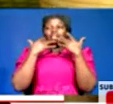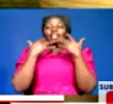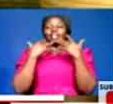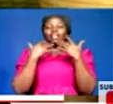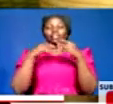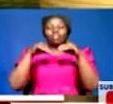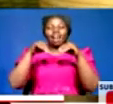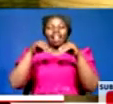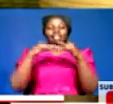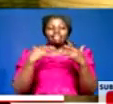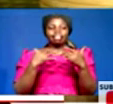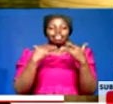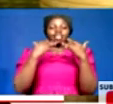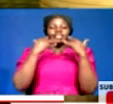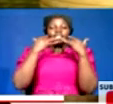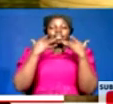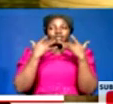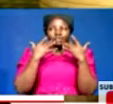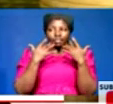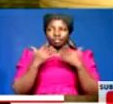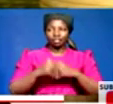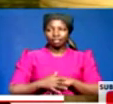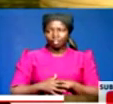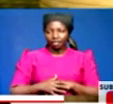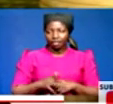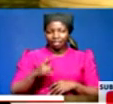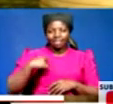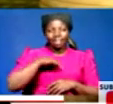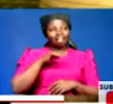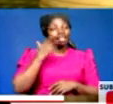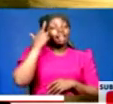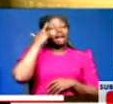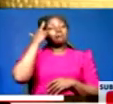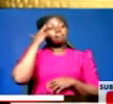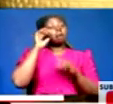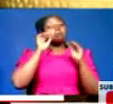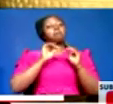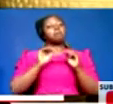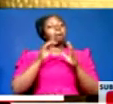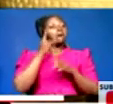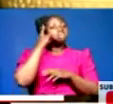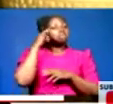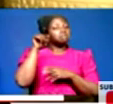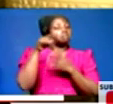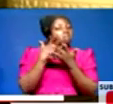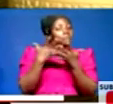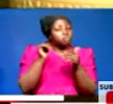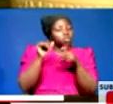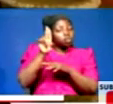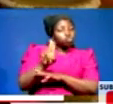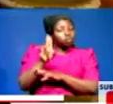of soil. And we remembered that. I think this is something that we used to